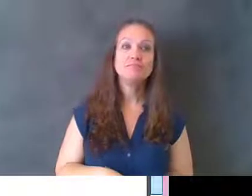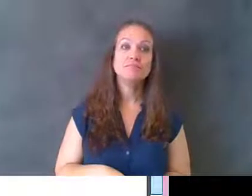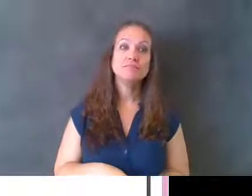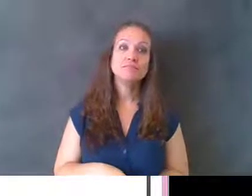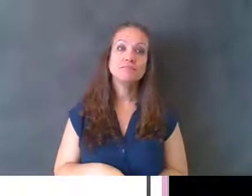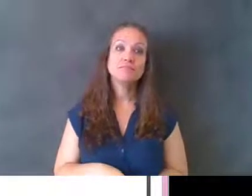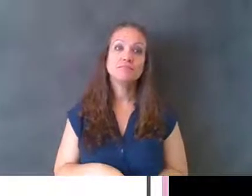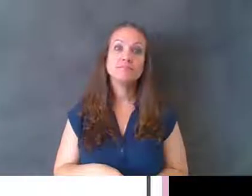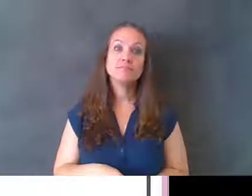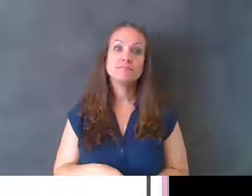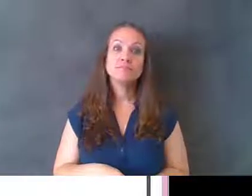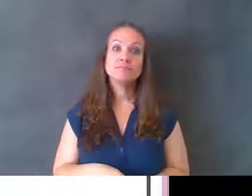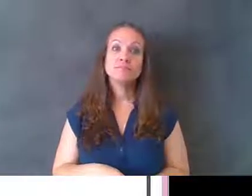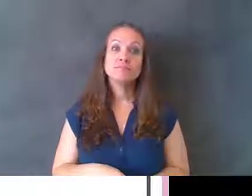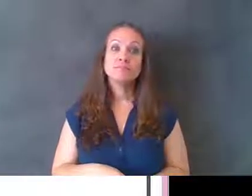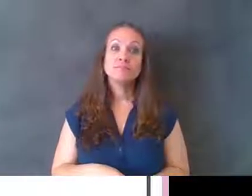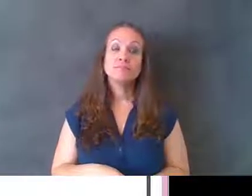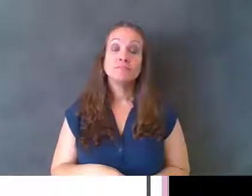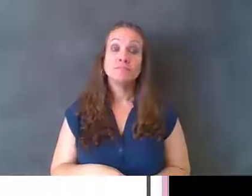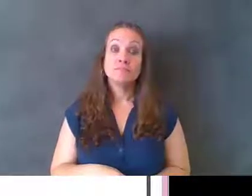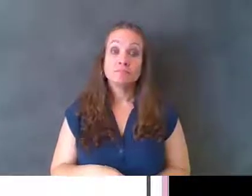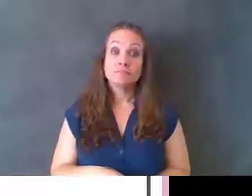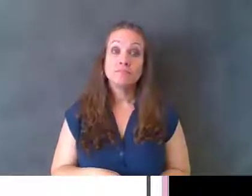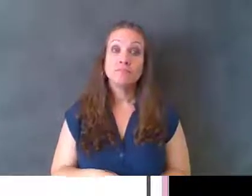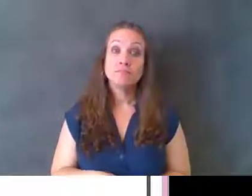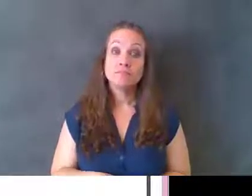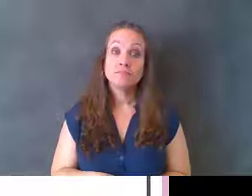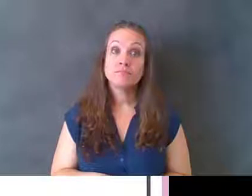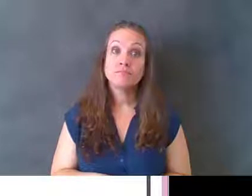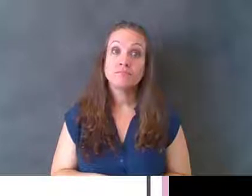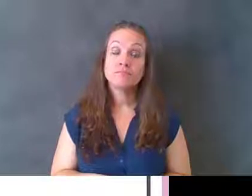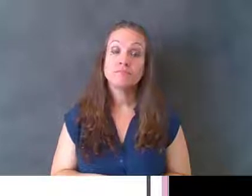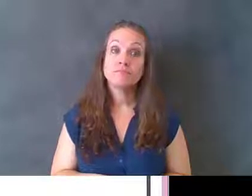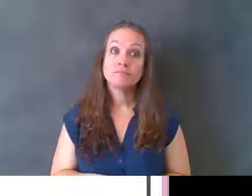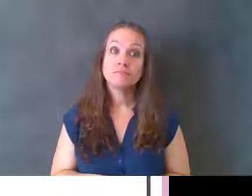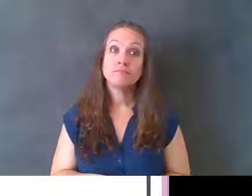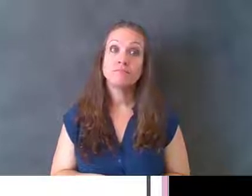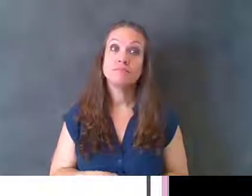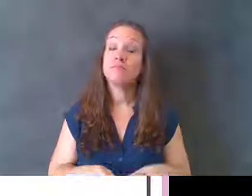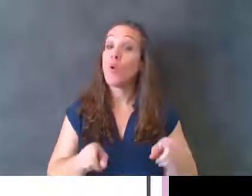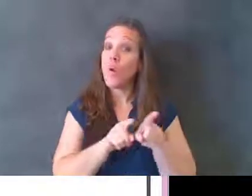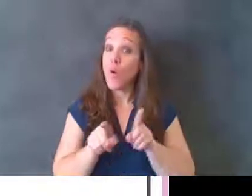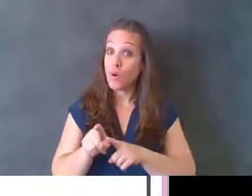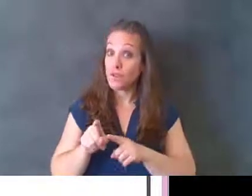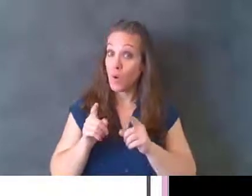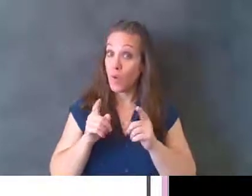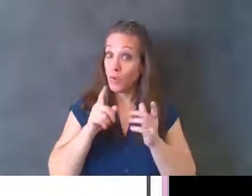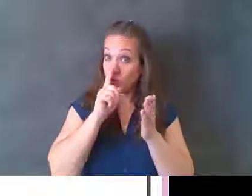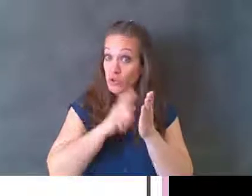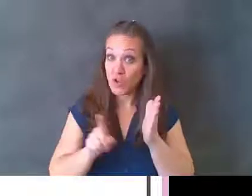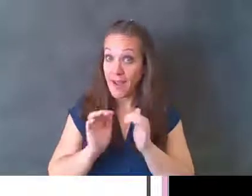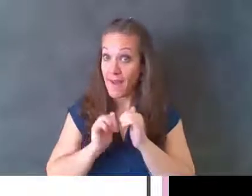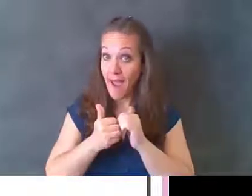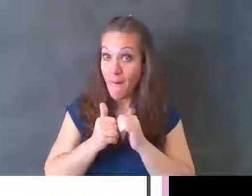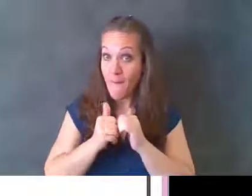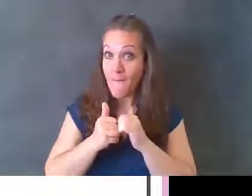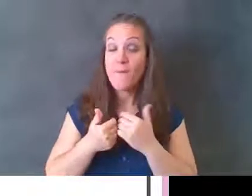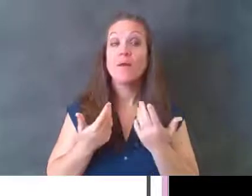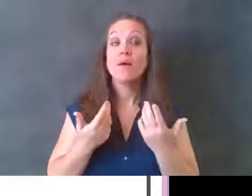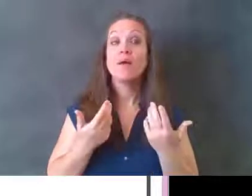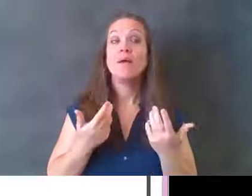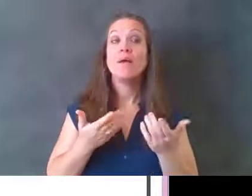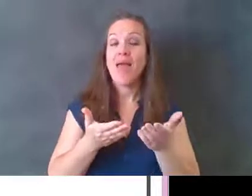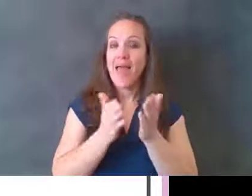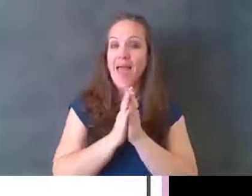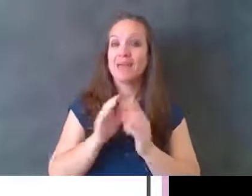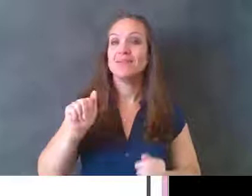alt text. And then another thing you can do to see if it is readable is you can actually have Adobe read the